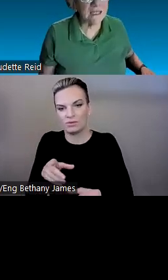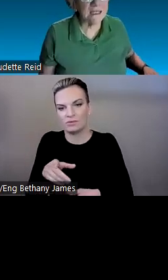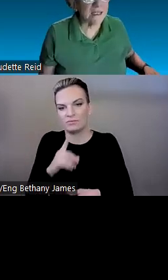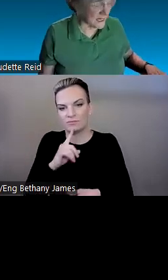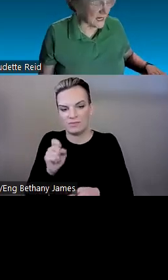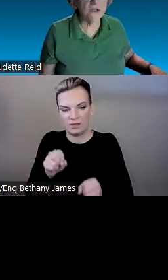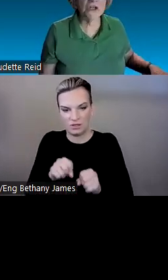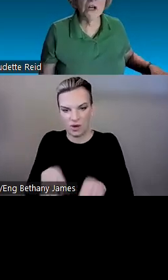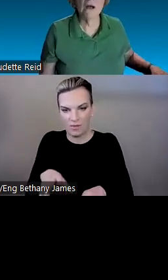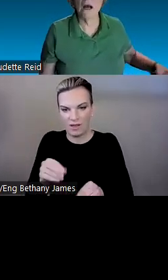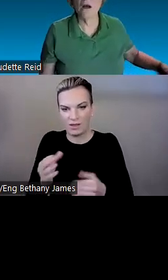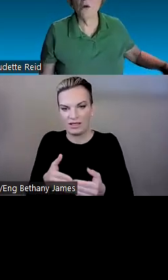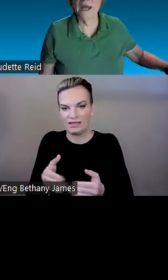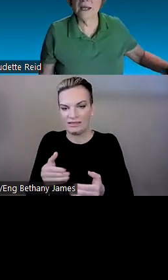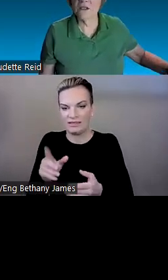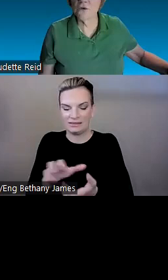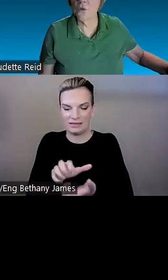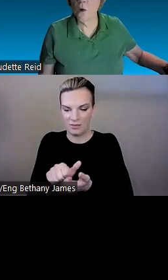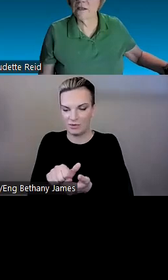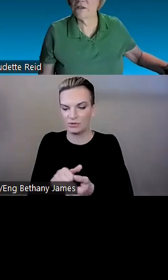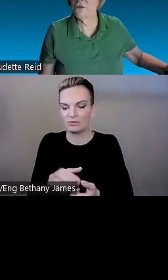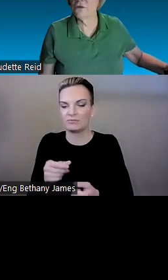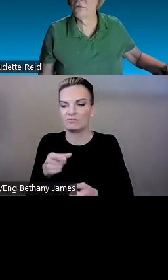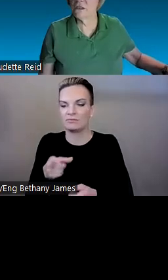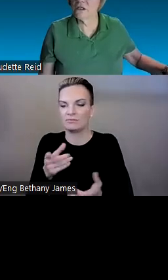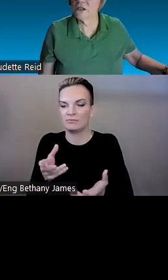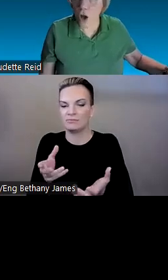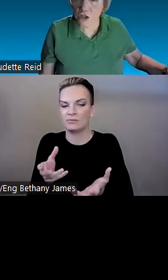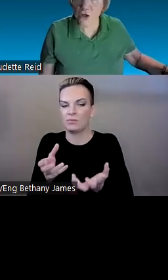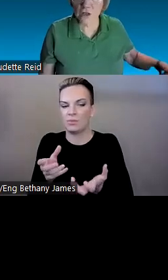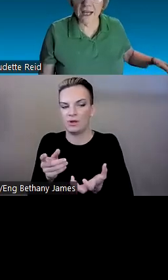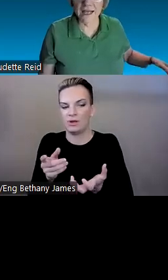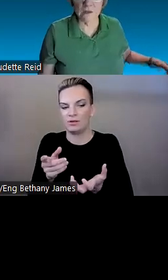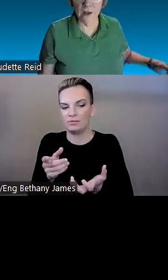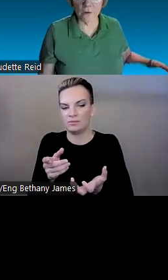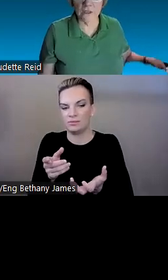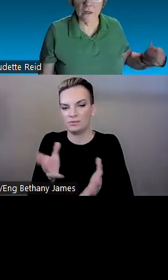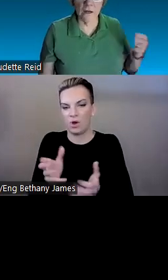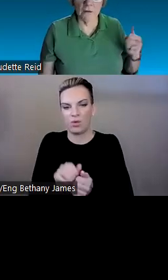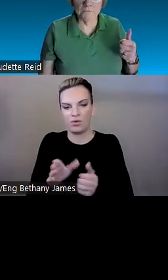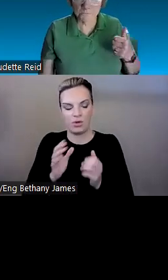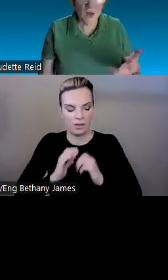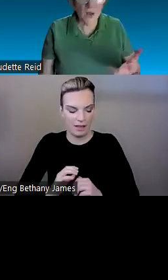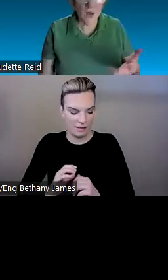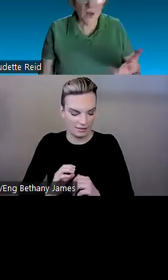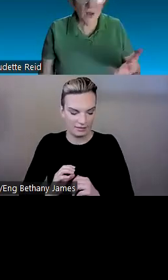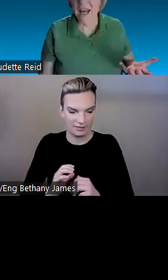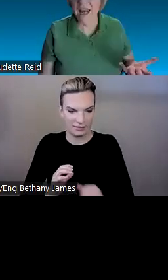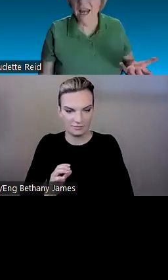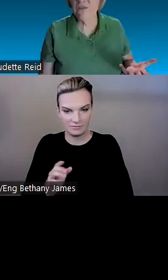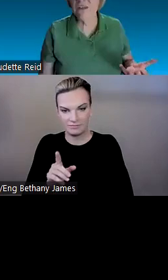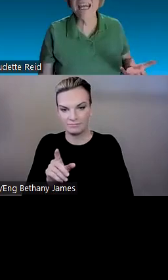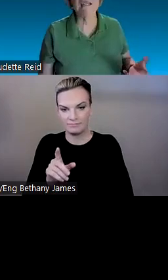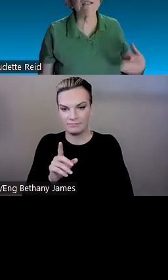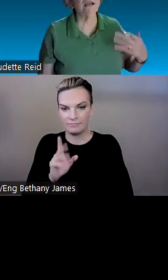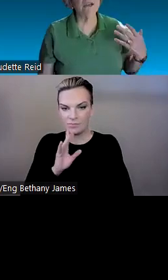they're easy to damage. And so you want to talk to your clients about, are you going to